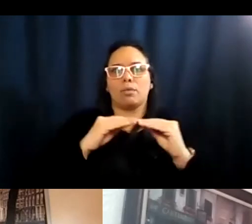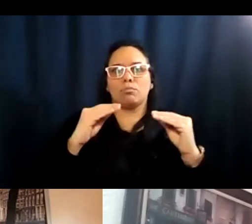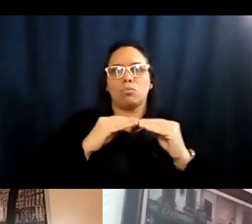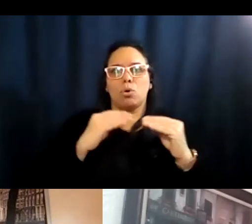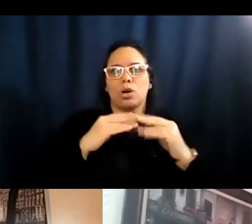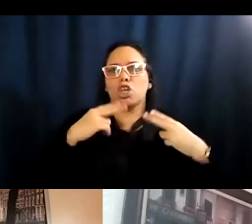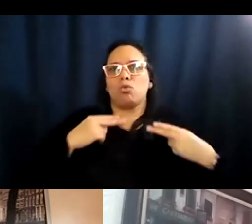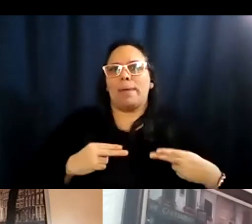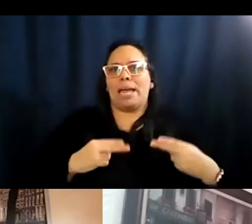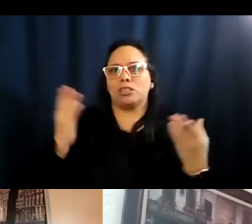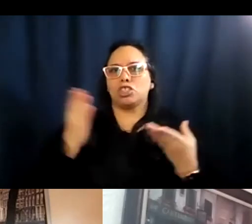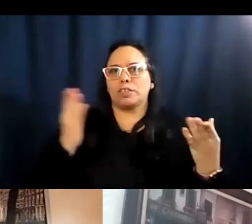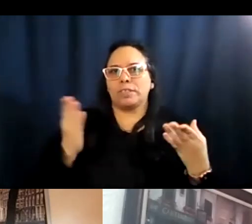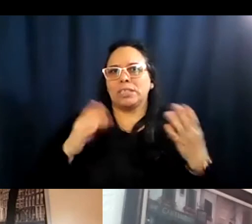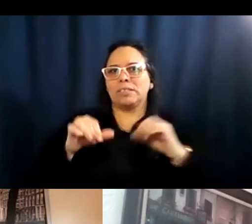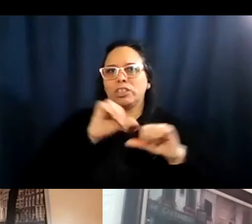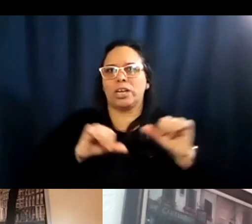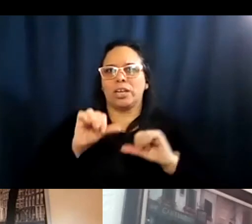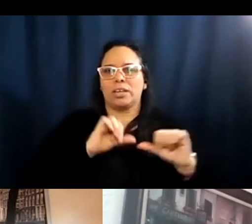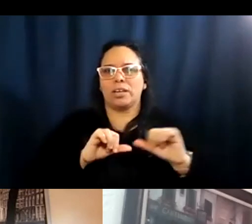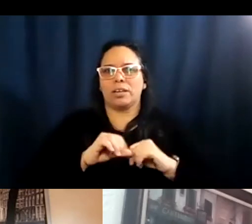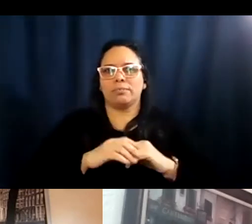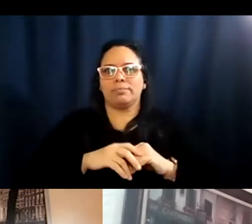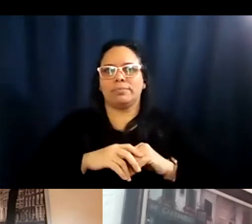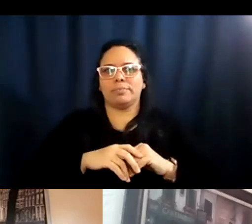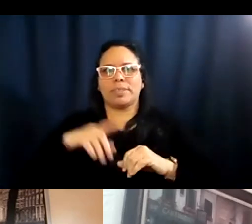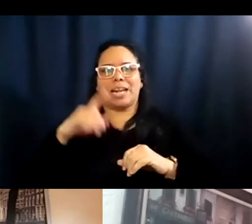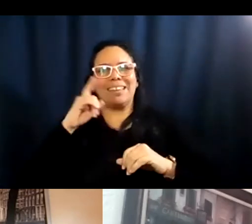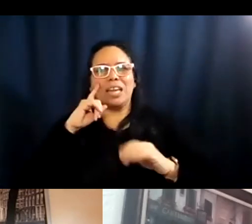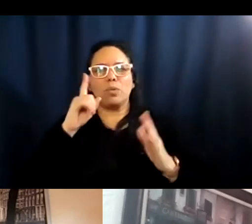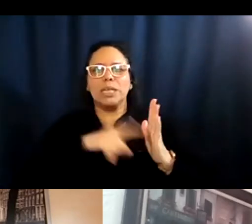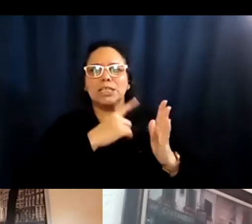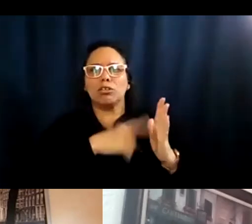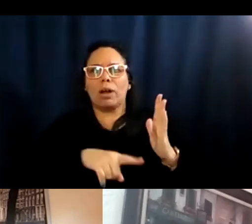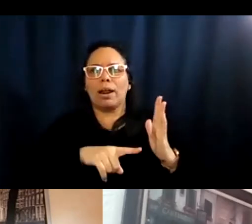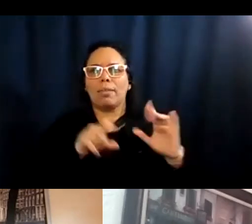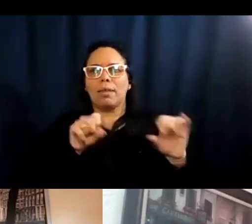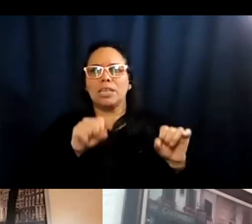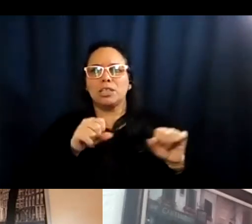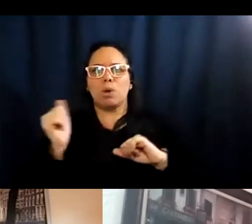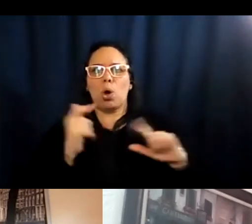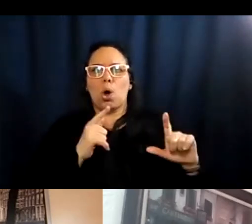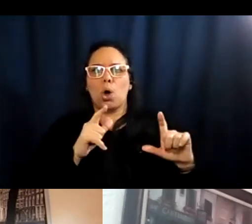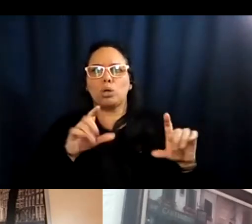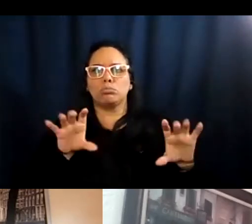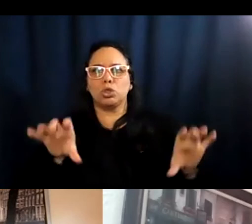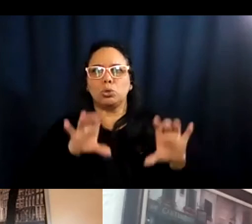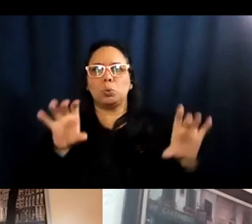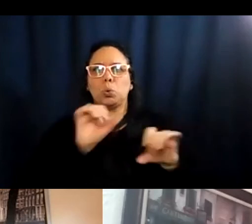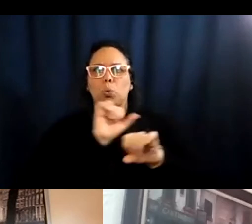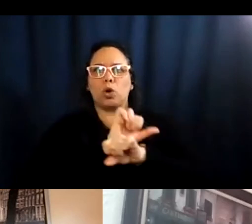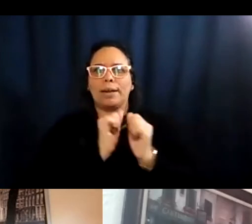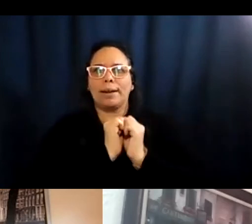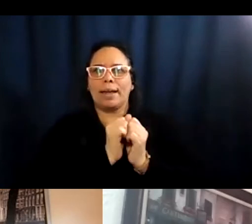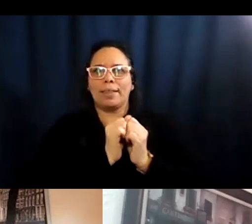for each other. I think we discredit like the possibilities of what we can all do when we work together. So I just feel like there's so